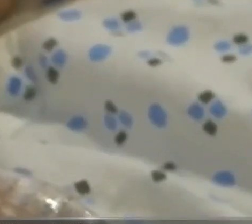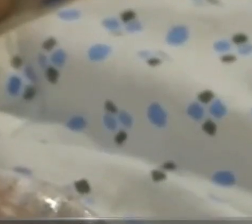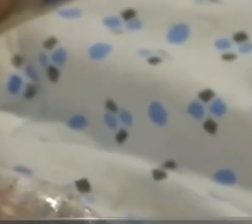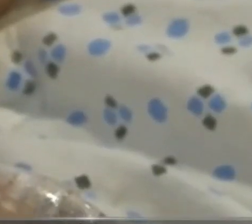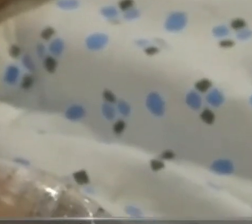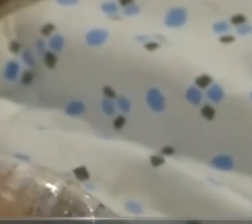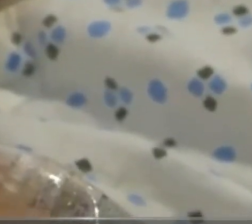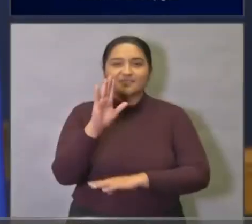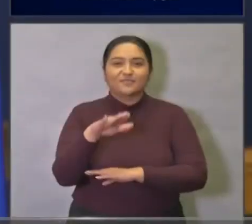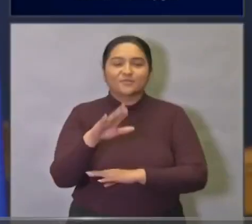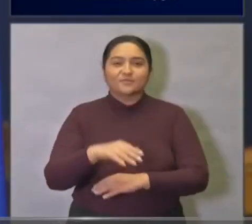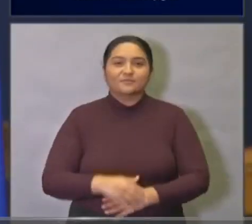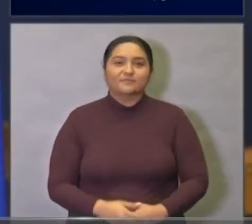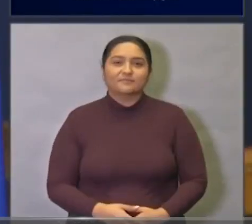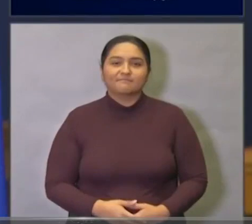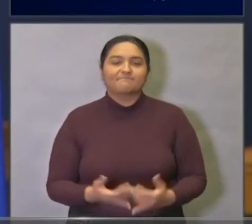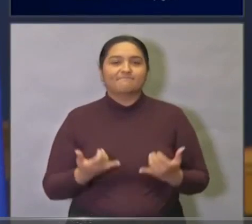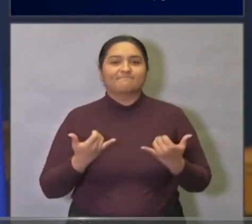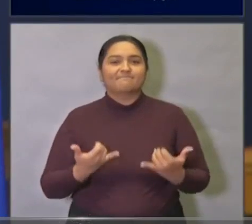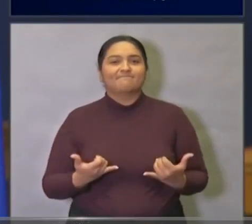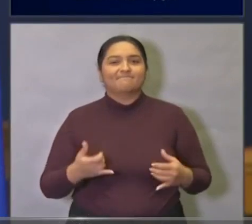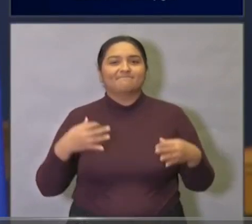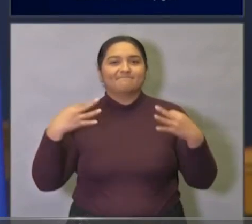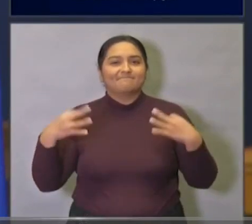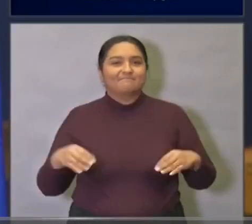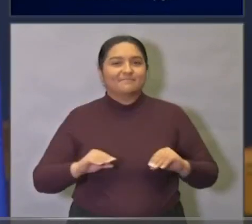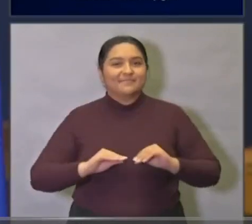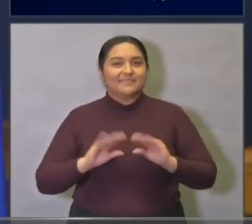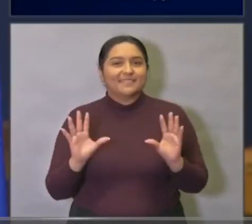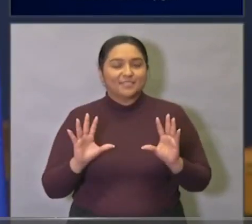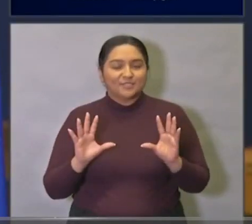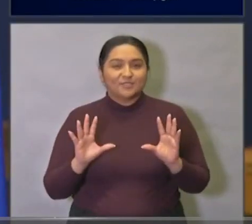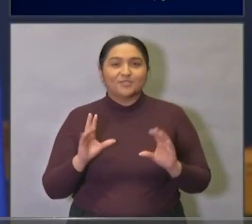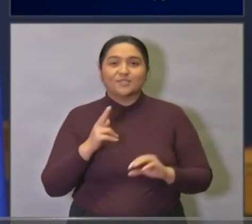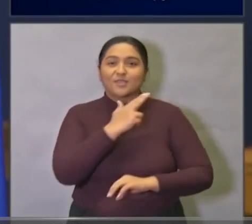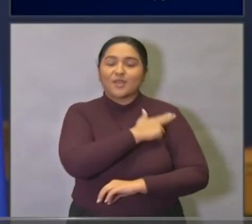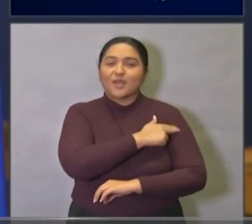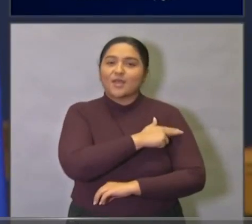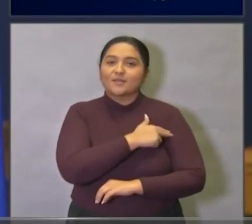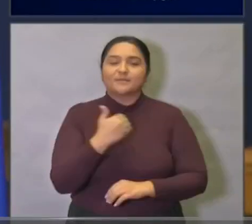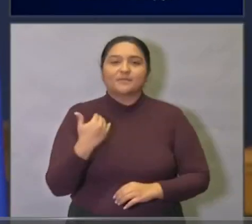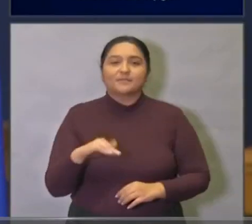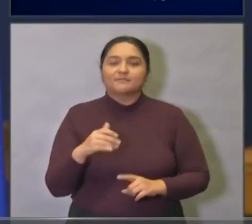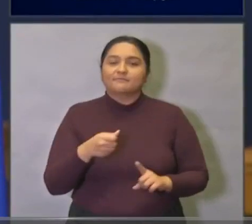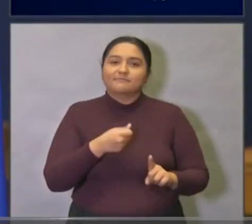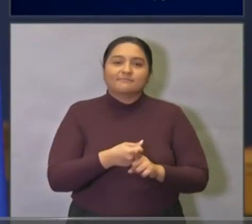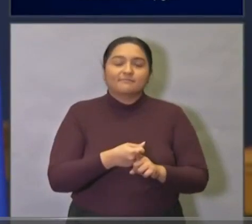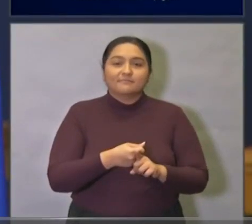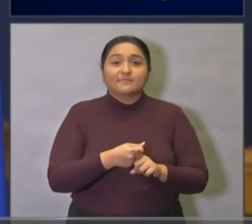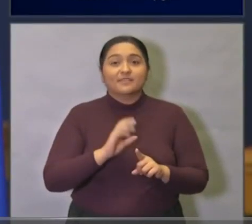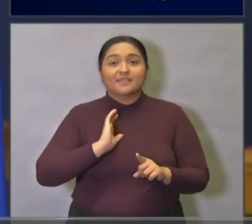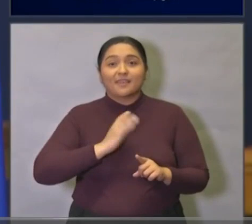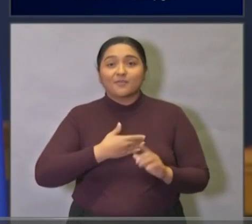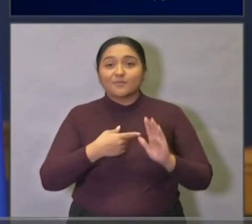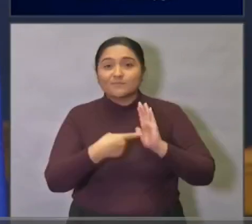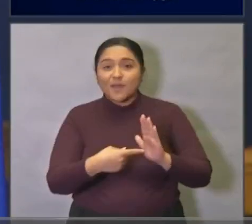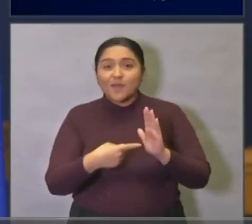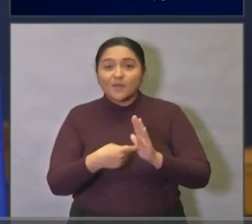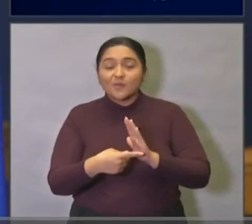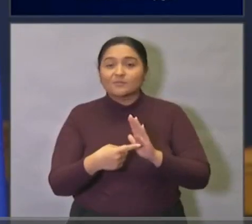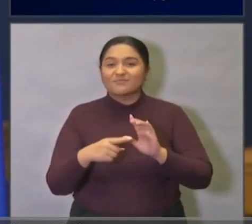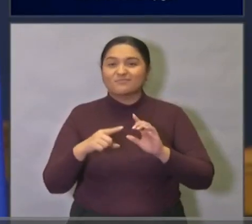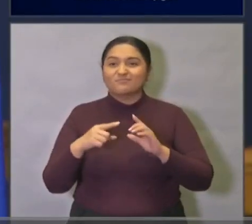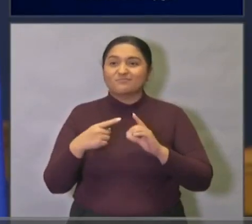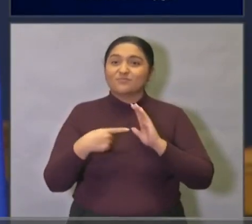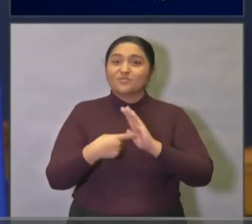chart. Today I want to be very clear. Our hospitals are under siege, and our model shows no end in sight.